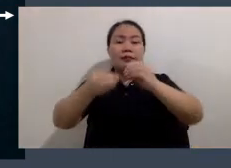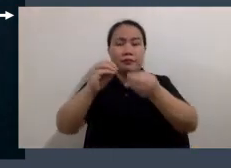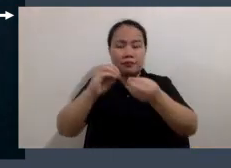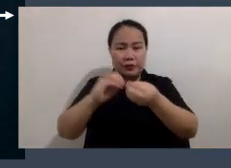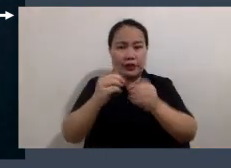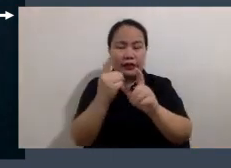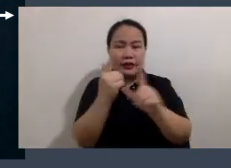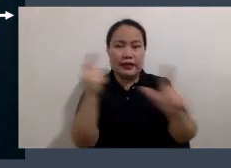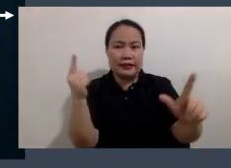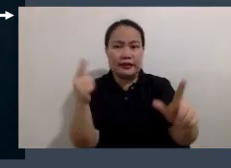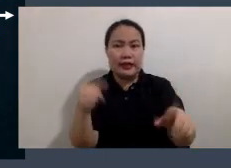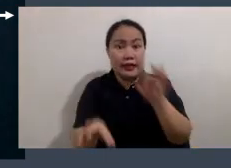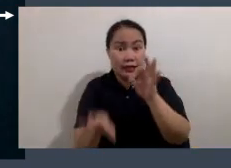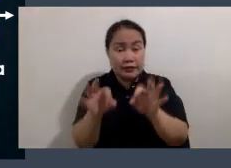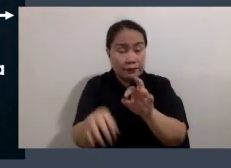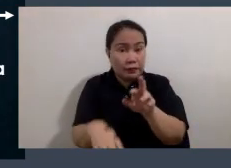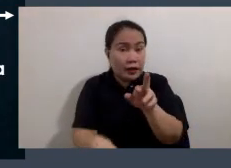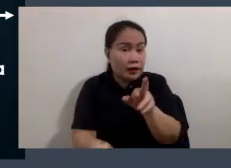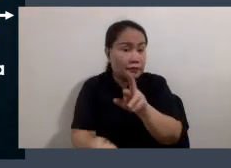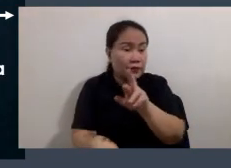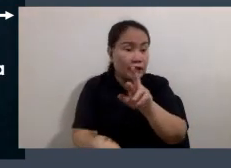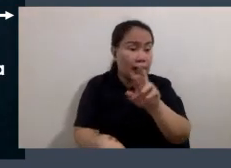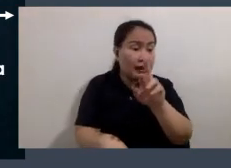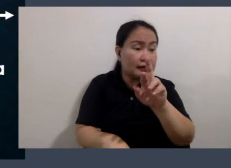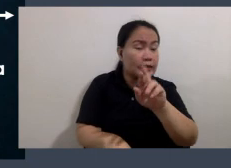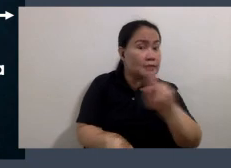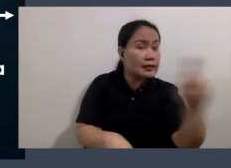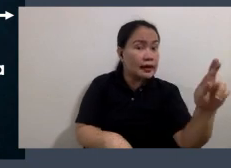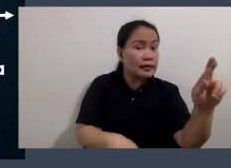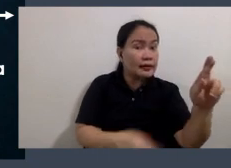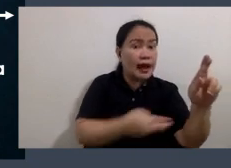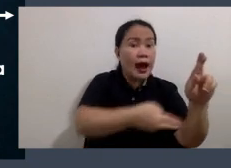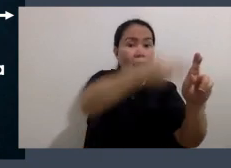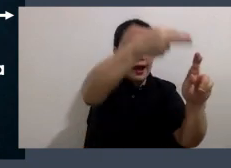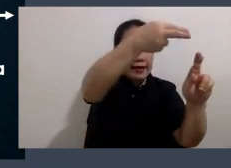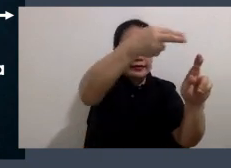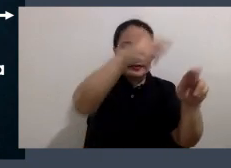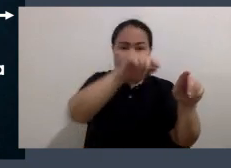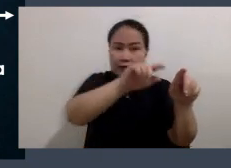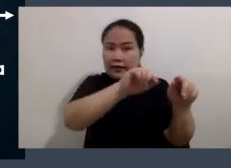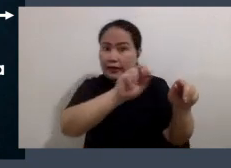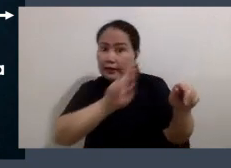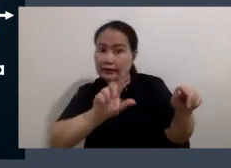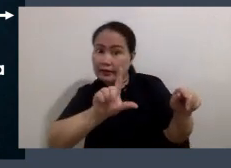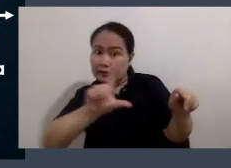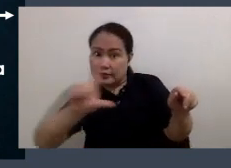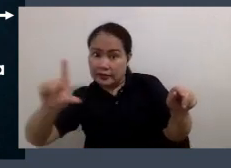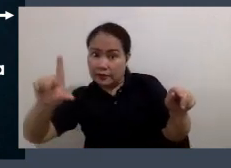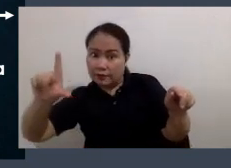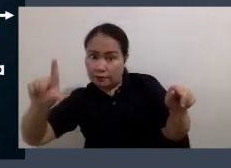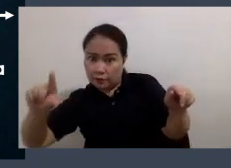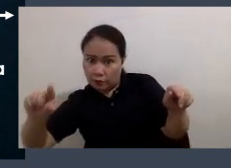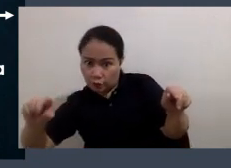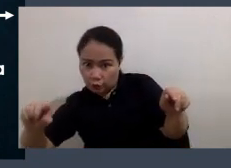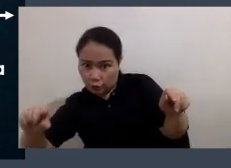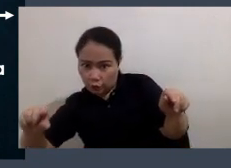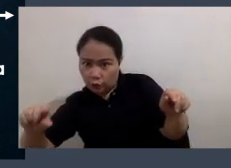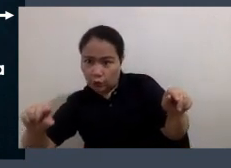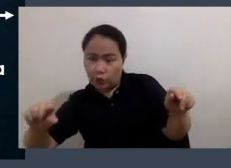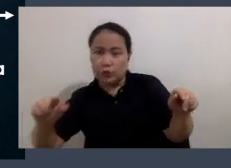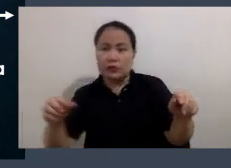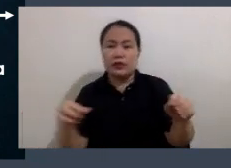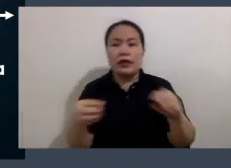na nasa kanan natin. So, the number line tells us which number has a greater